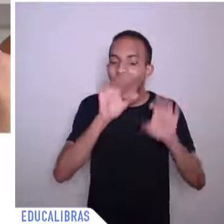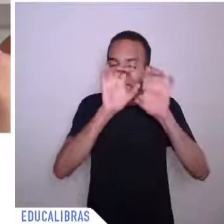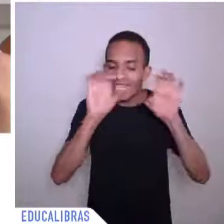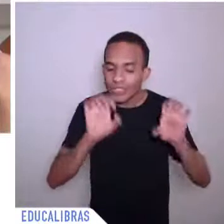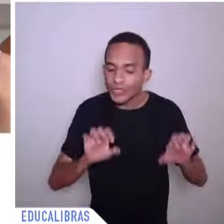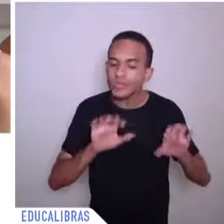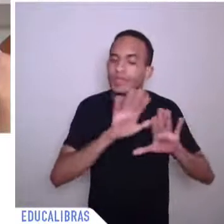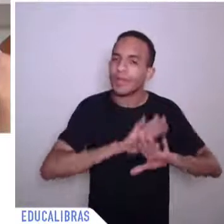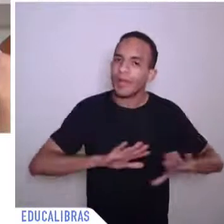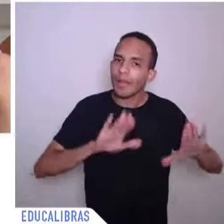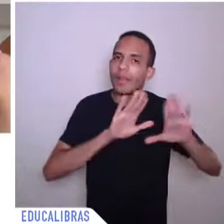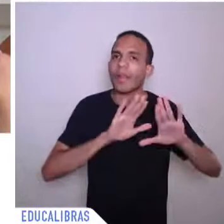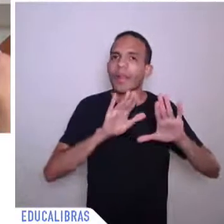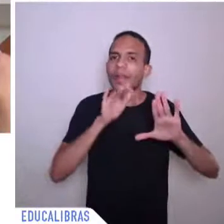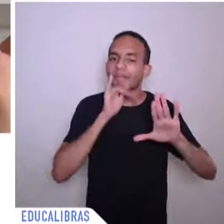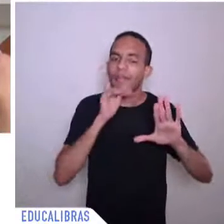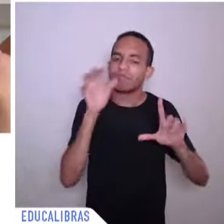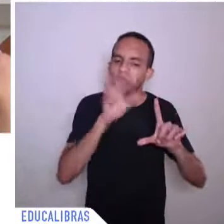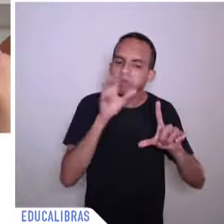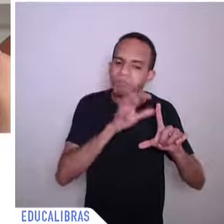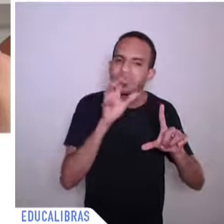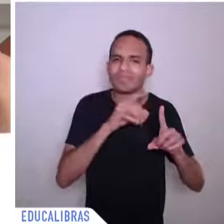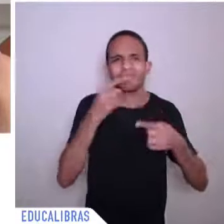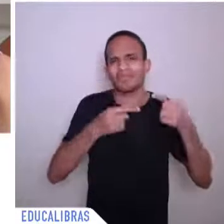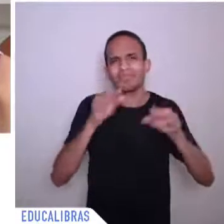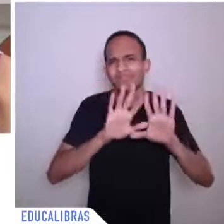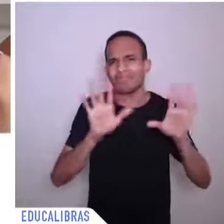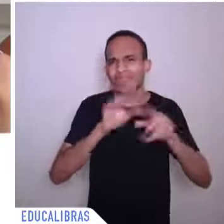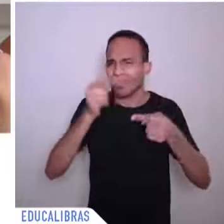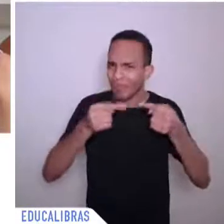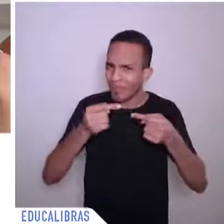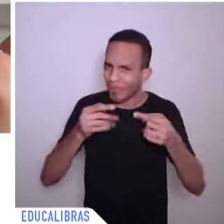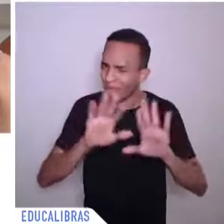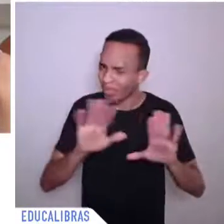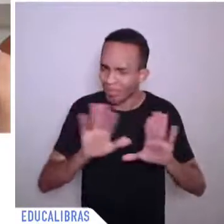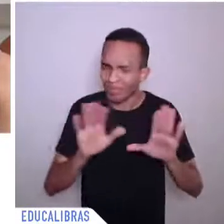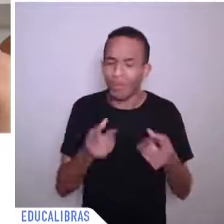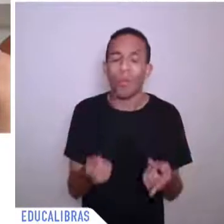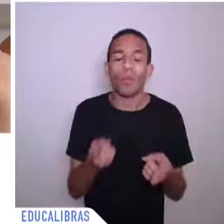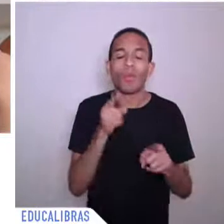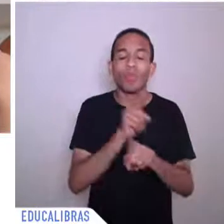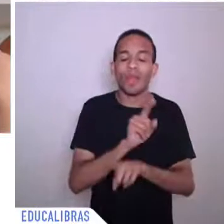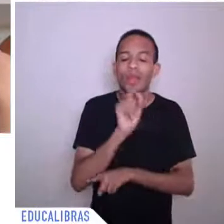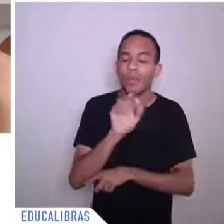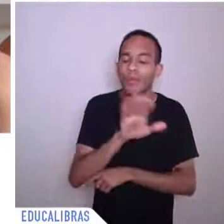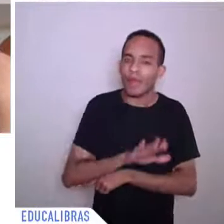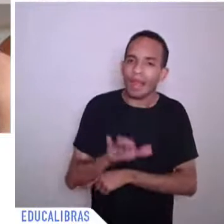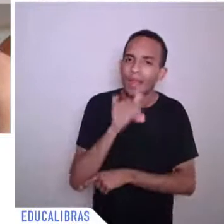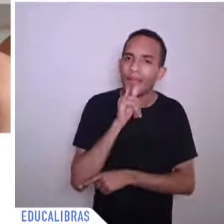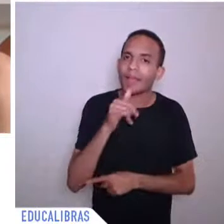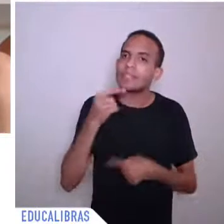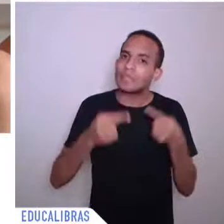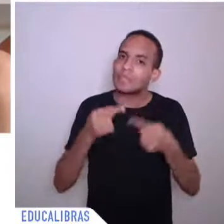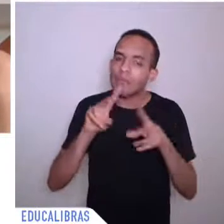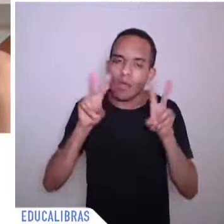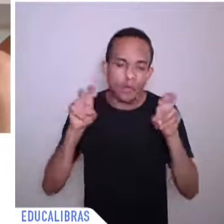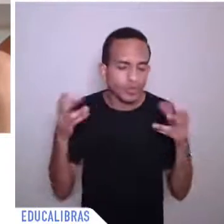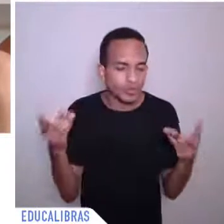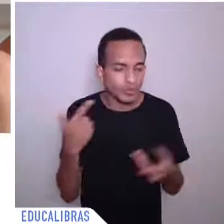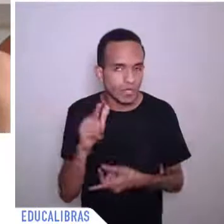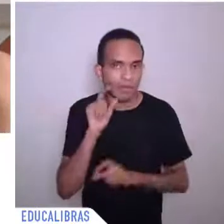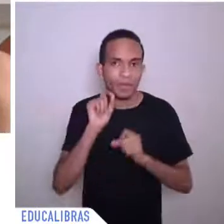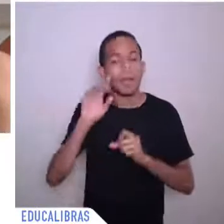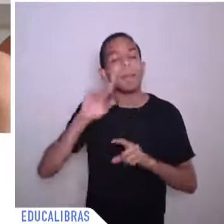be liable, and I don't mean they don't have any influence. On the contrary, this is